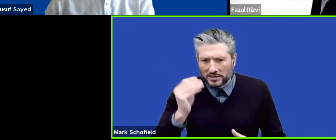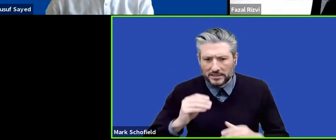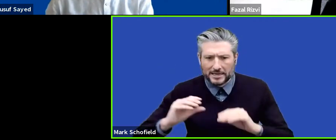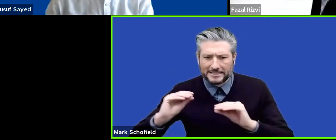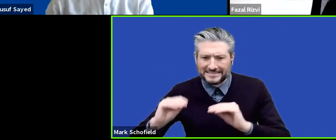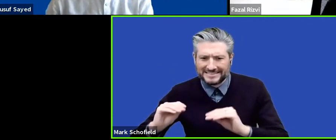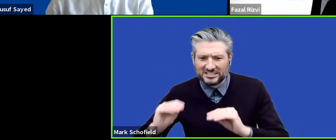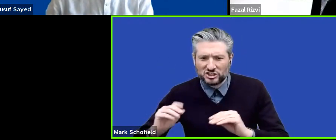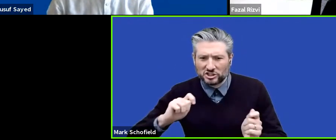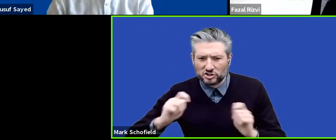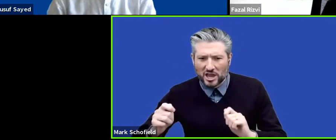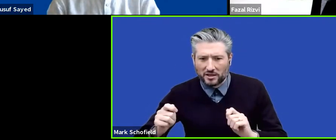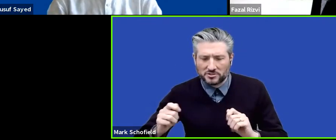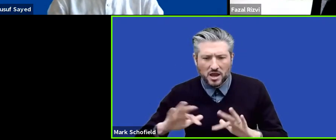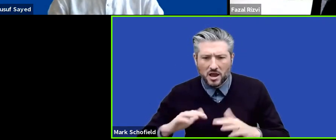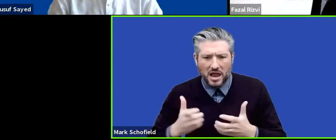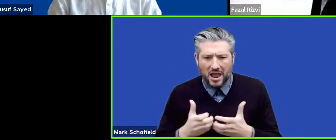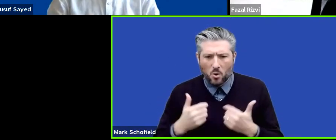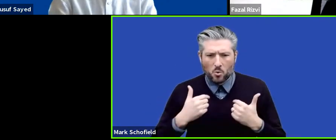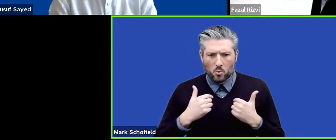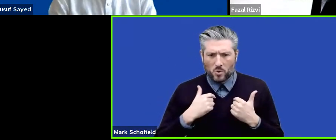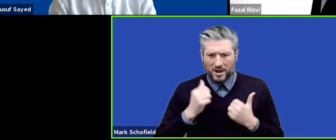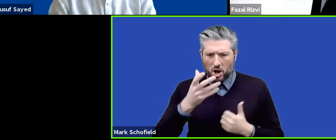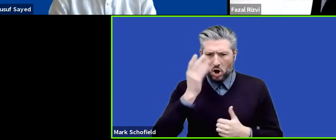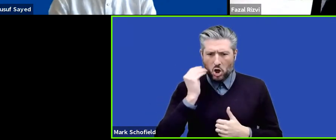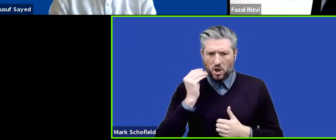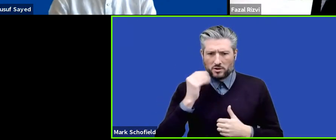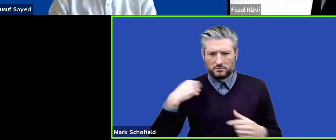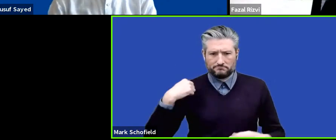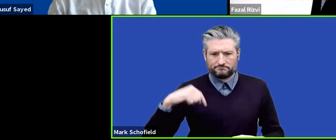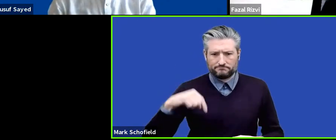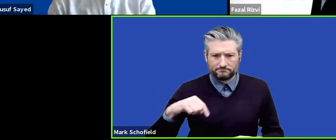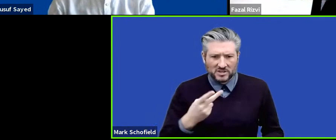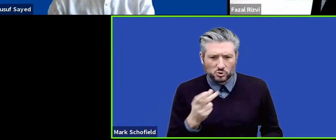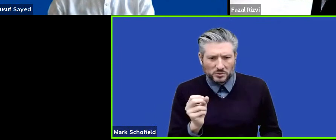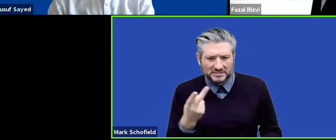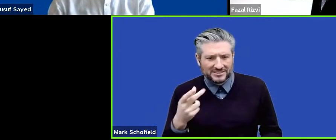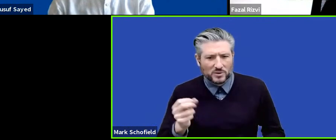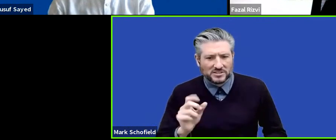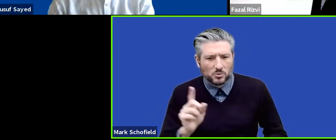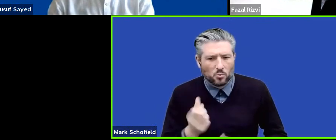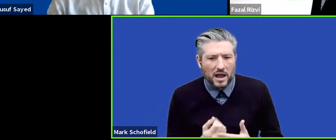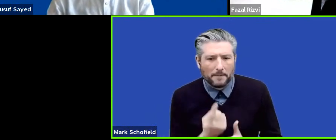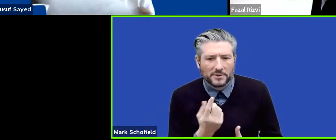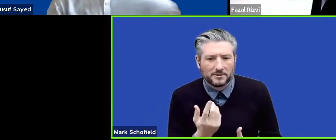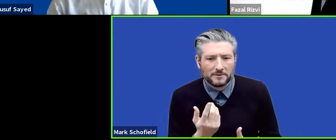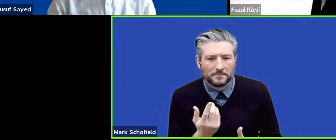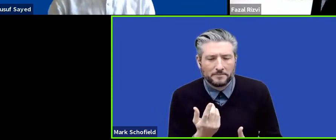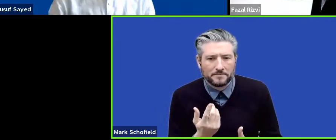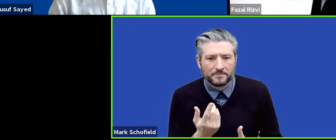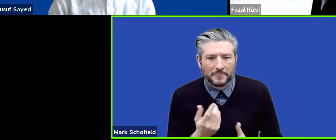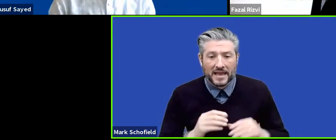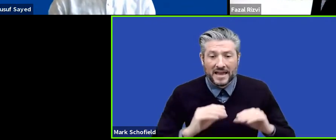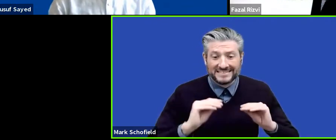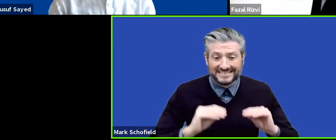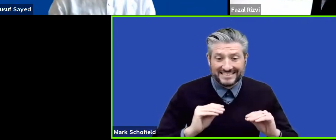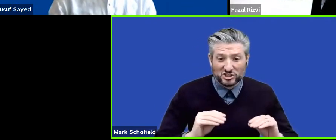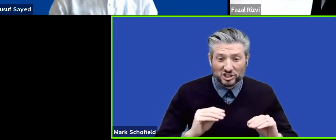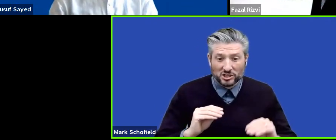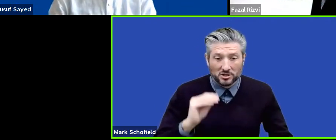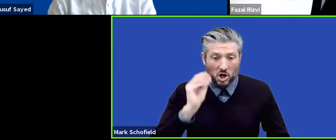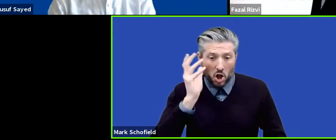does it ignore the sociality of learning and the relational dimension in teaching and learning as an engaged